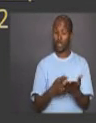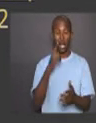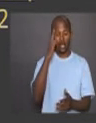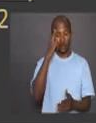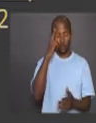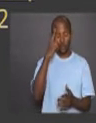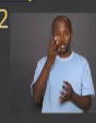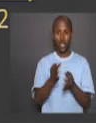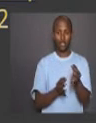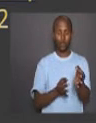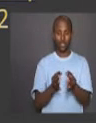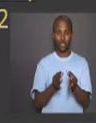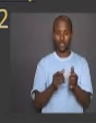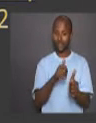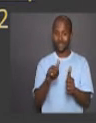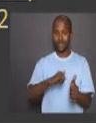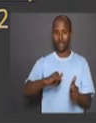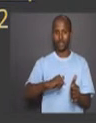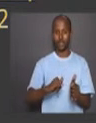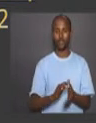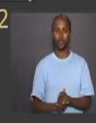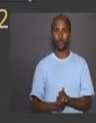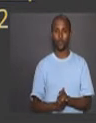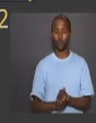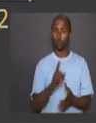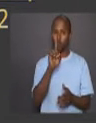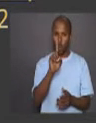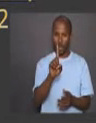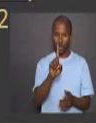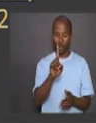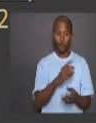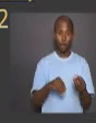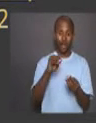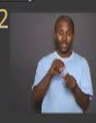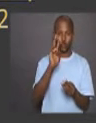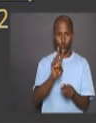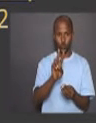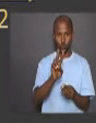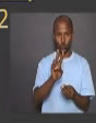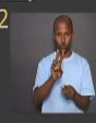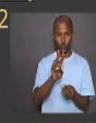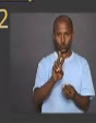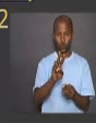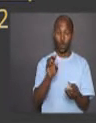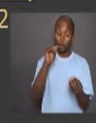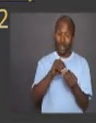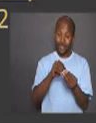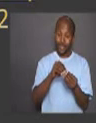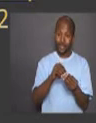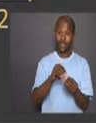This assumption would be expressed this way: 1 plus